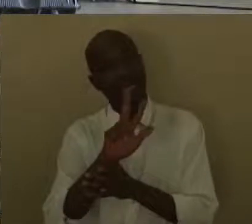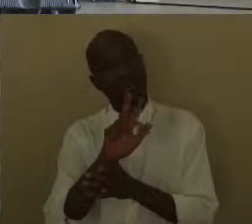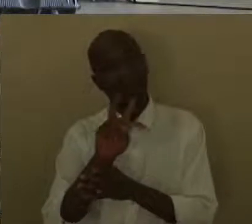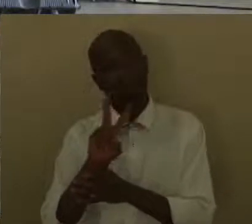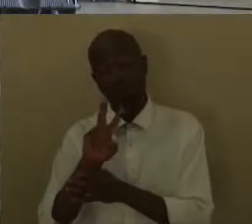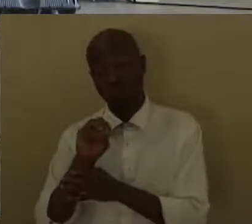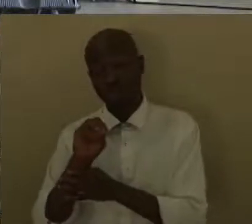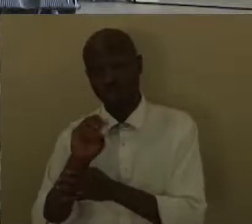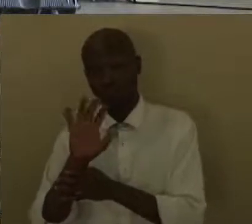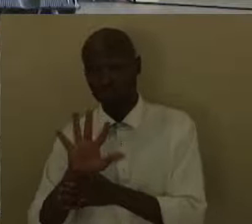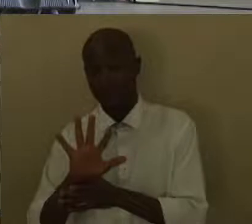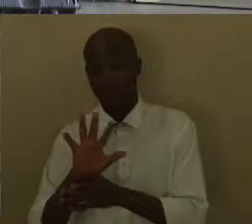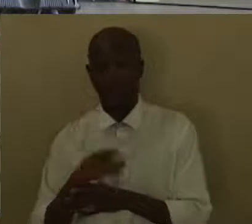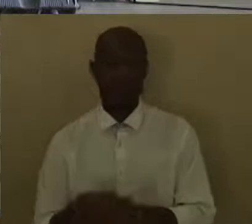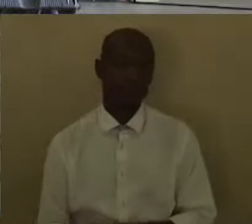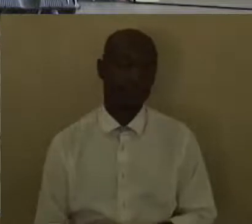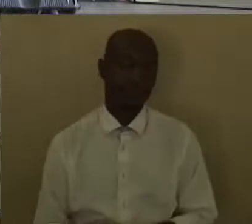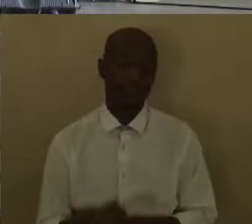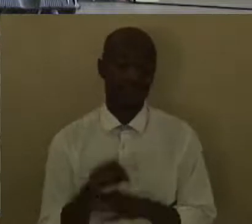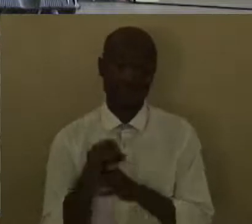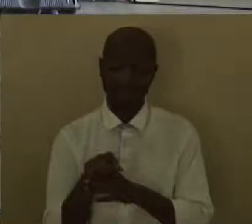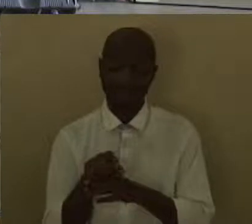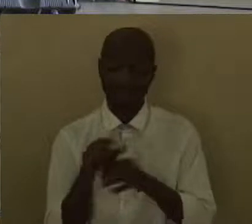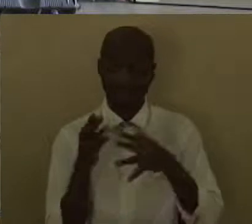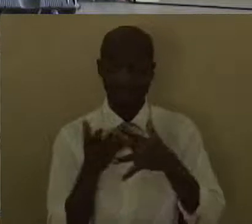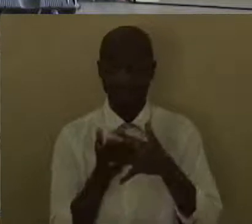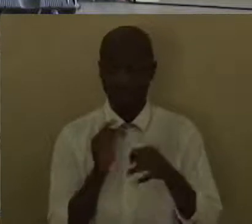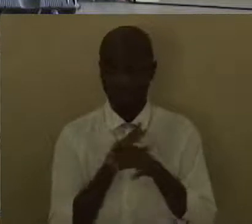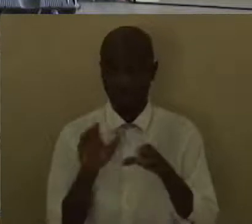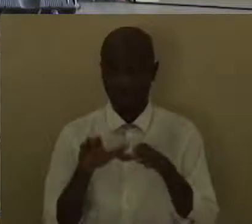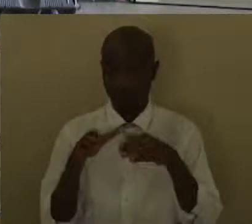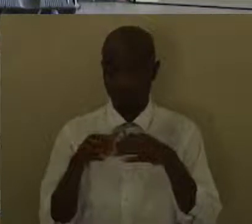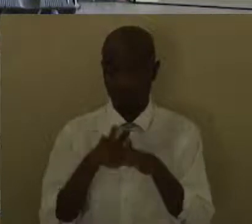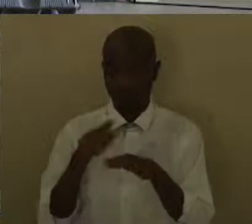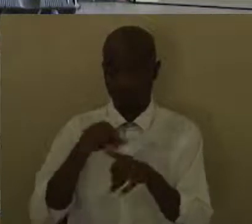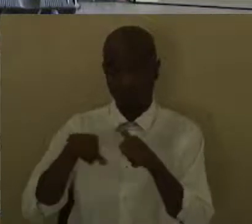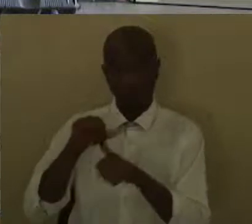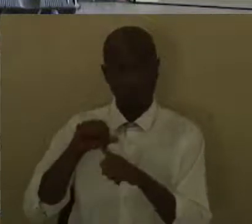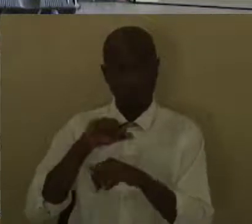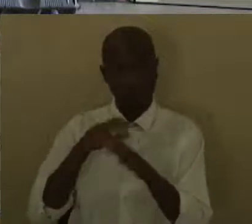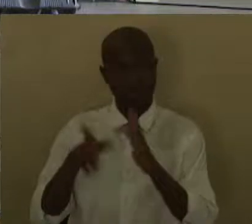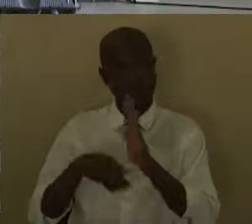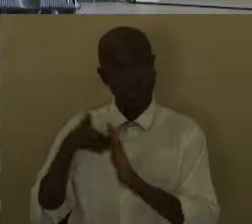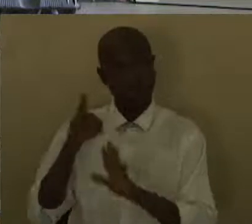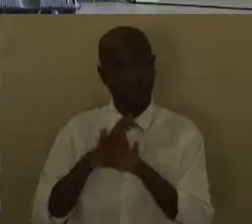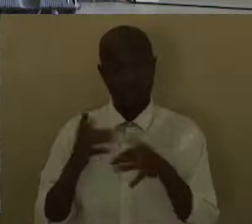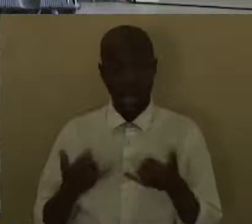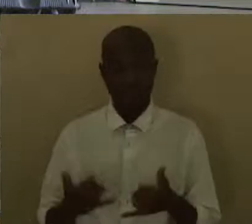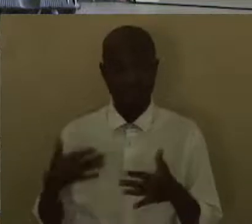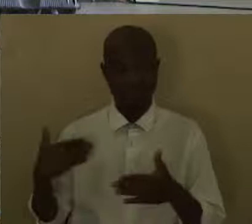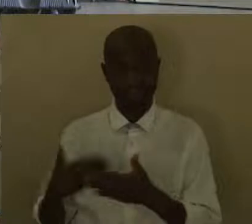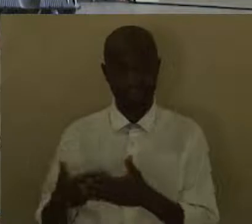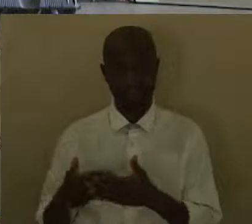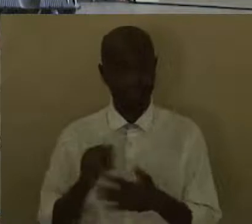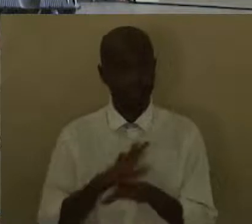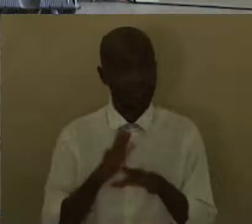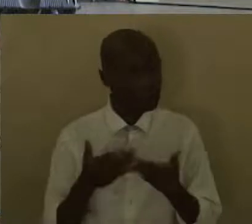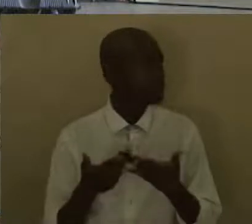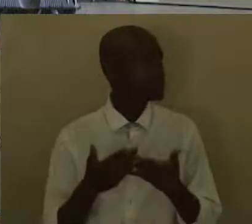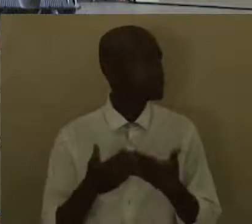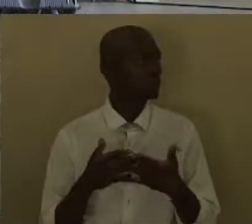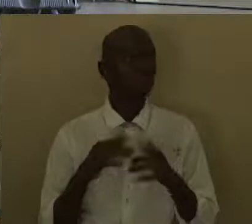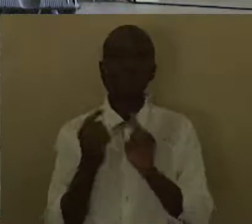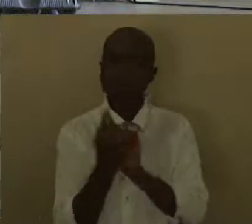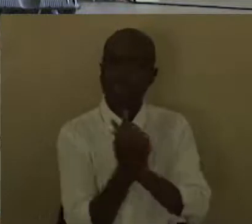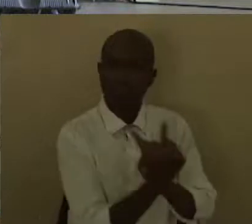2005. The Portfolio Committee on Social Development in Parliament has also conducted